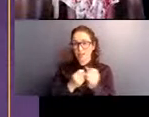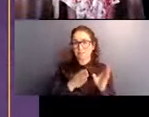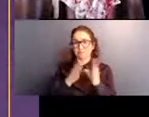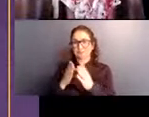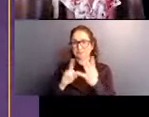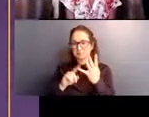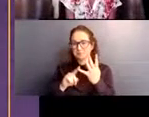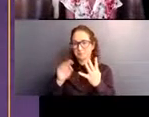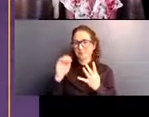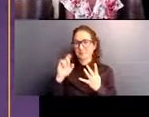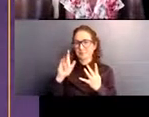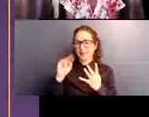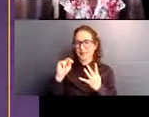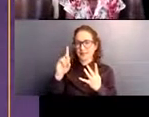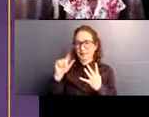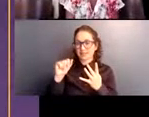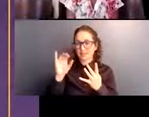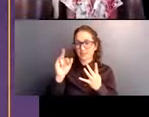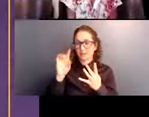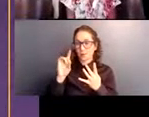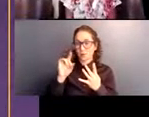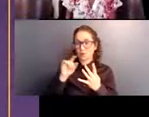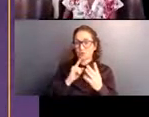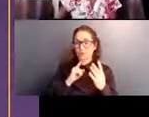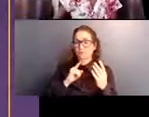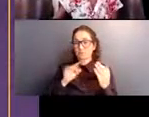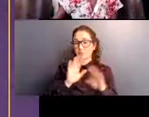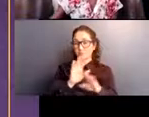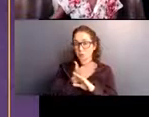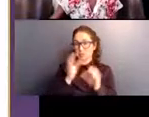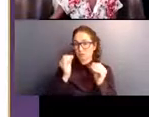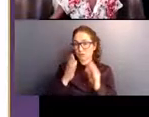instrumentalist, music teacher, and saxophonist.